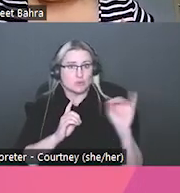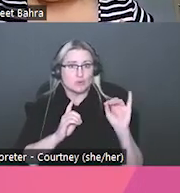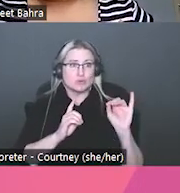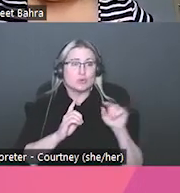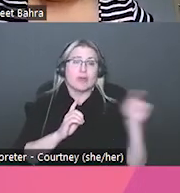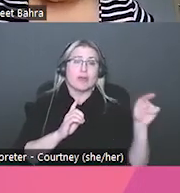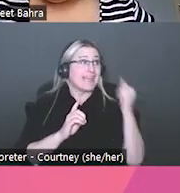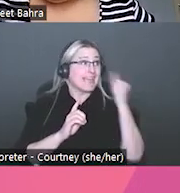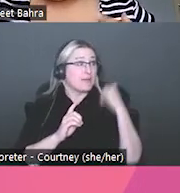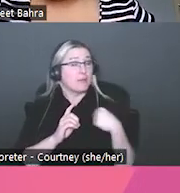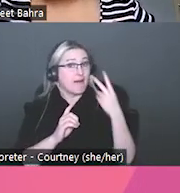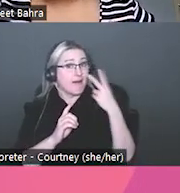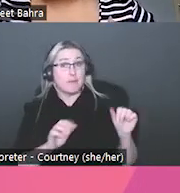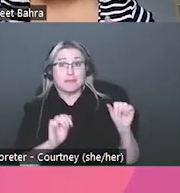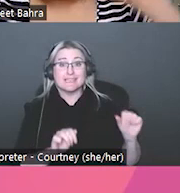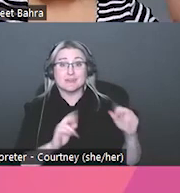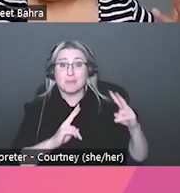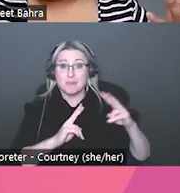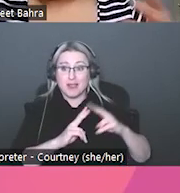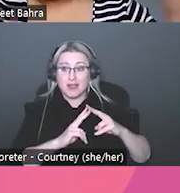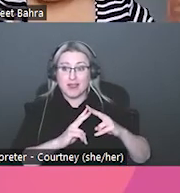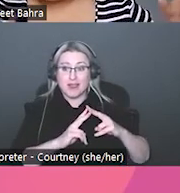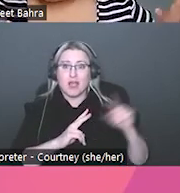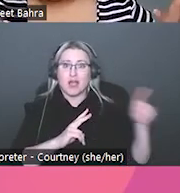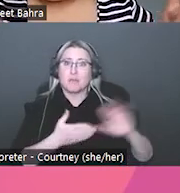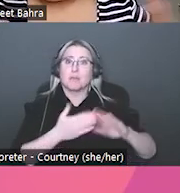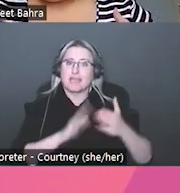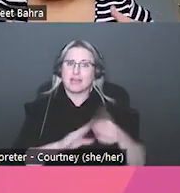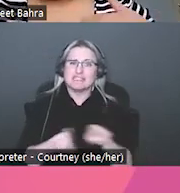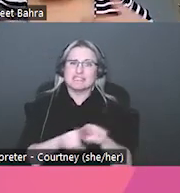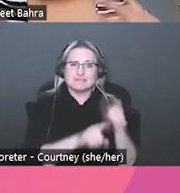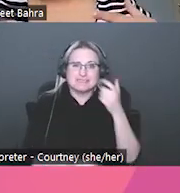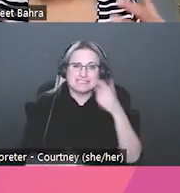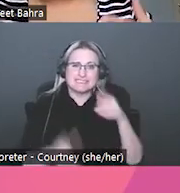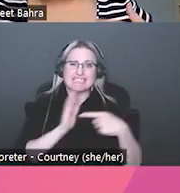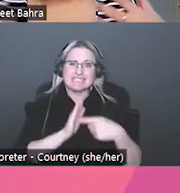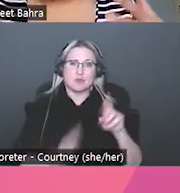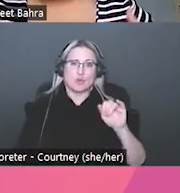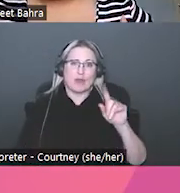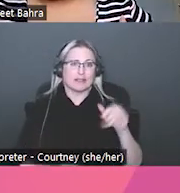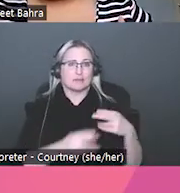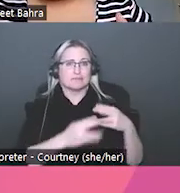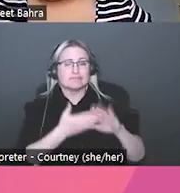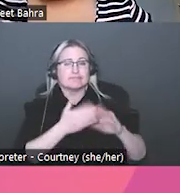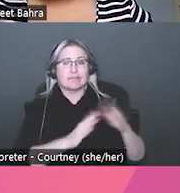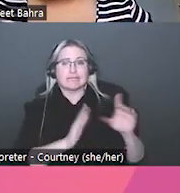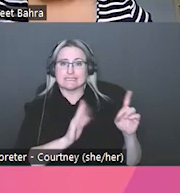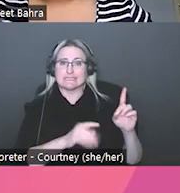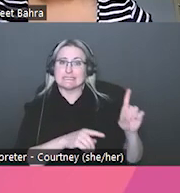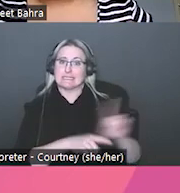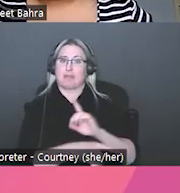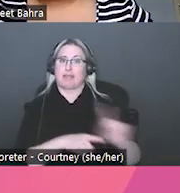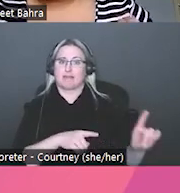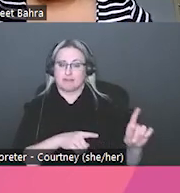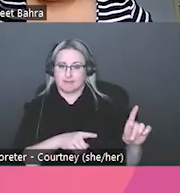potential partners become these disciplinaries like Riley that repurpose sizeism and healthism as